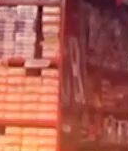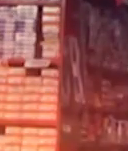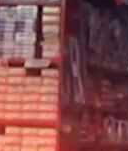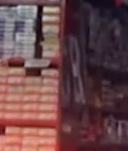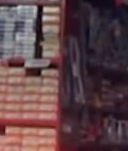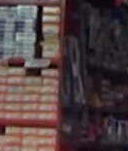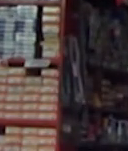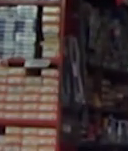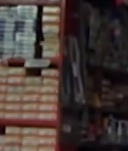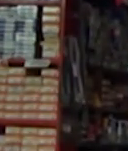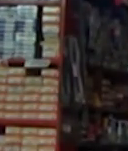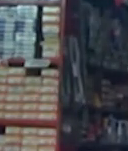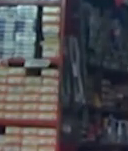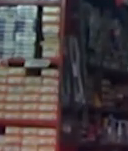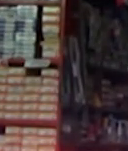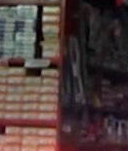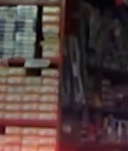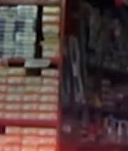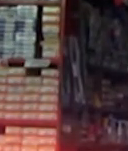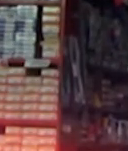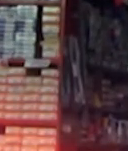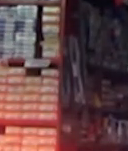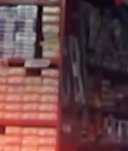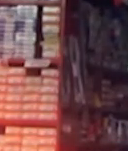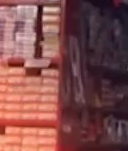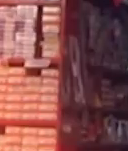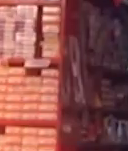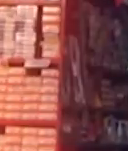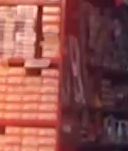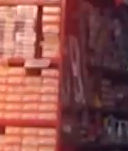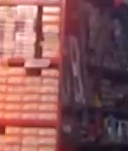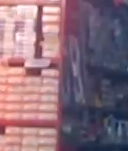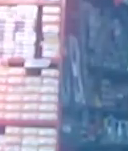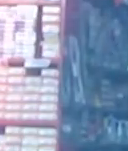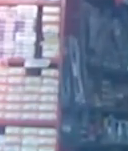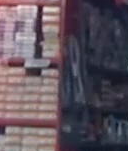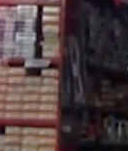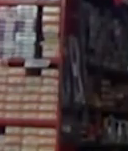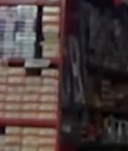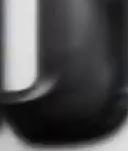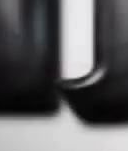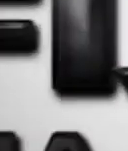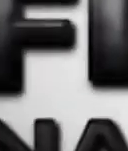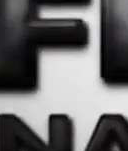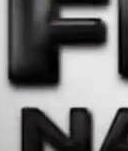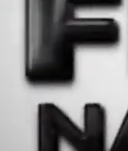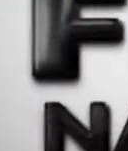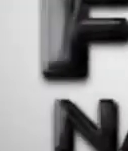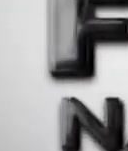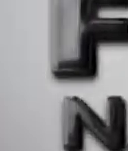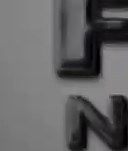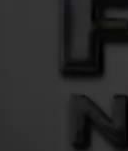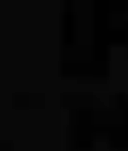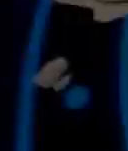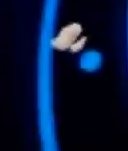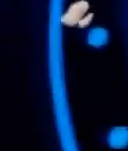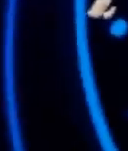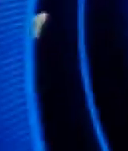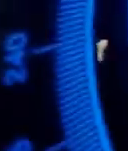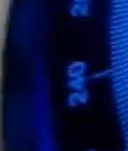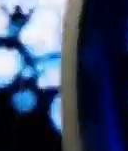Nadang go aprosran kerse, go erkraki, do televizyon navarong na Radio Fiji One, nandom ibit. Radio Fiji One,